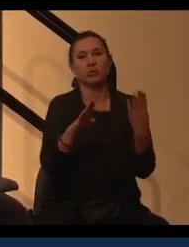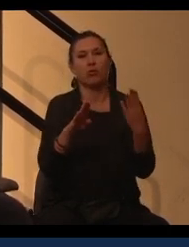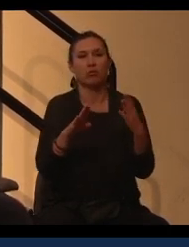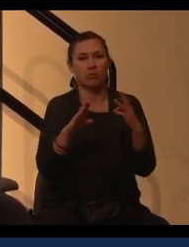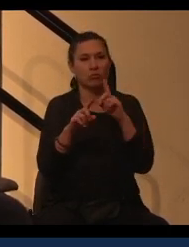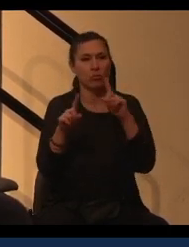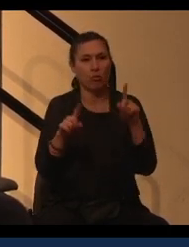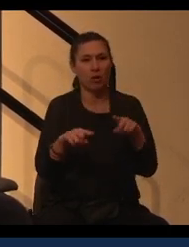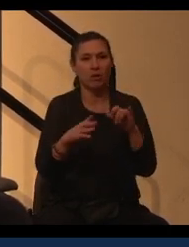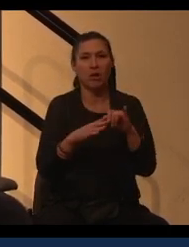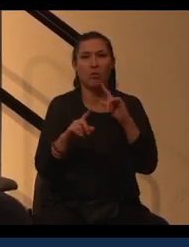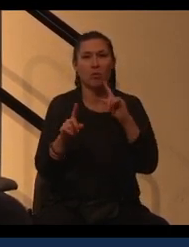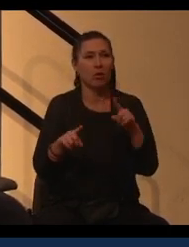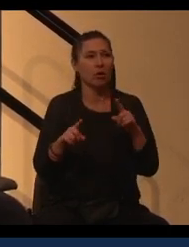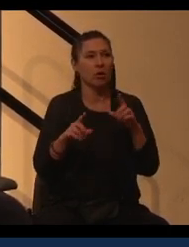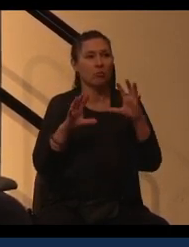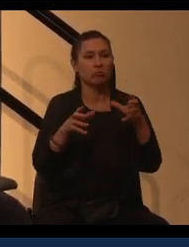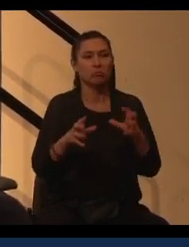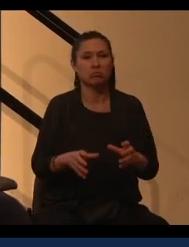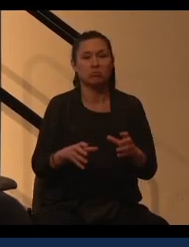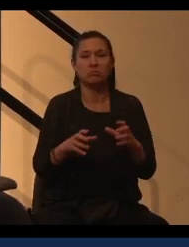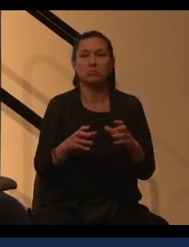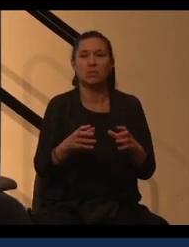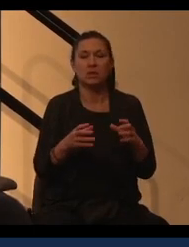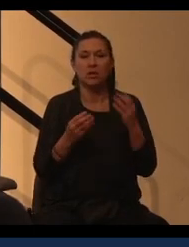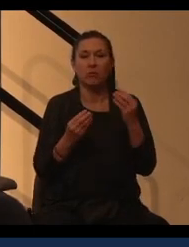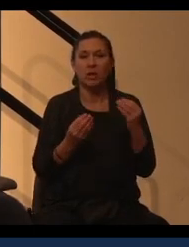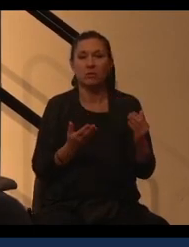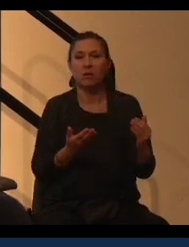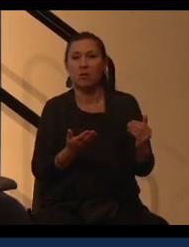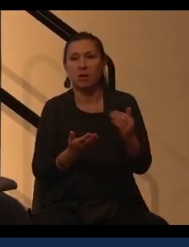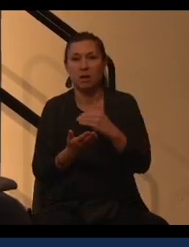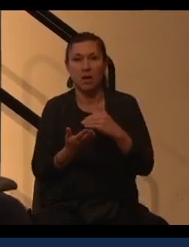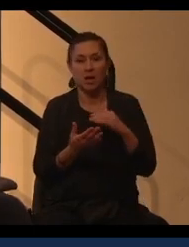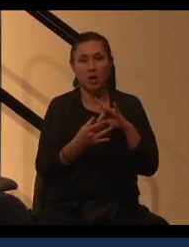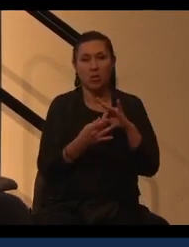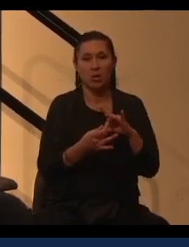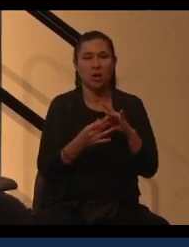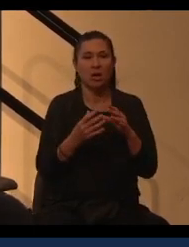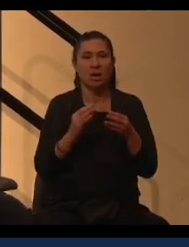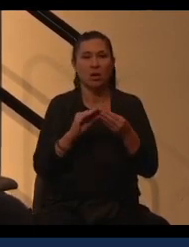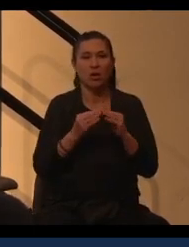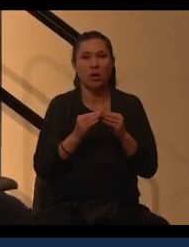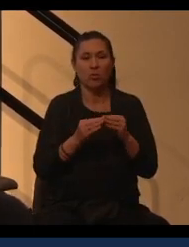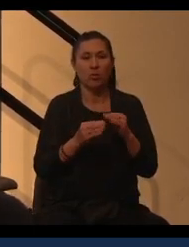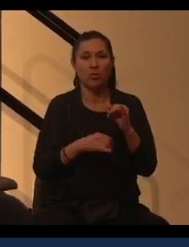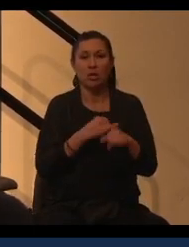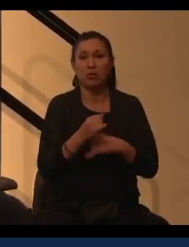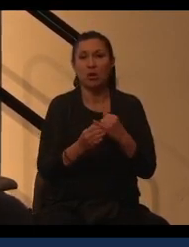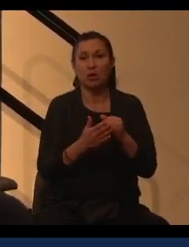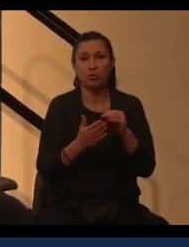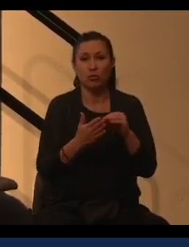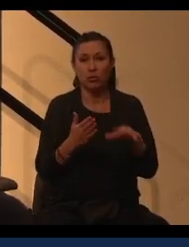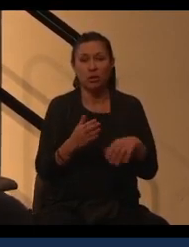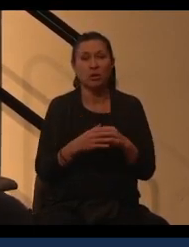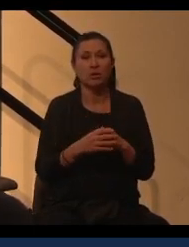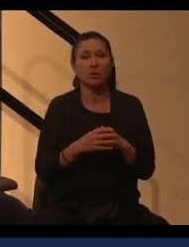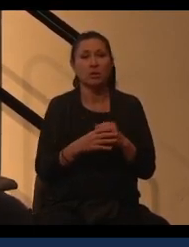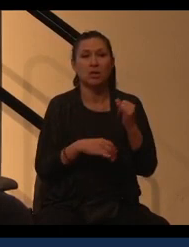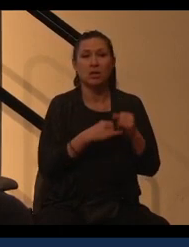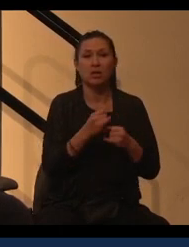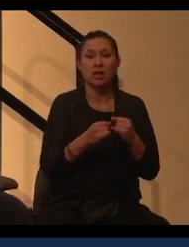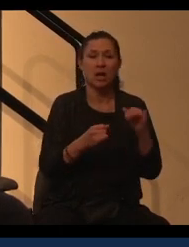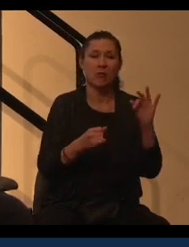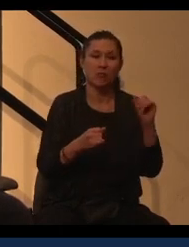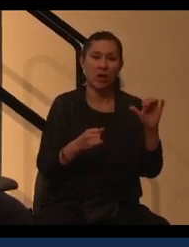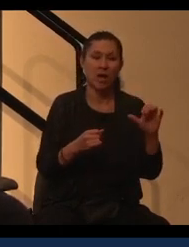report that catalogs and collects information about the number of international students, the international faculty and